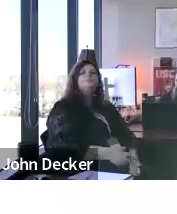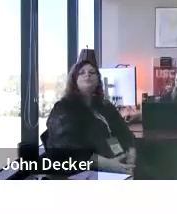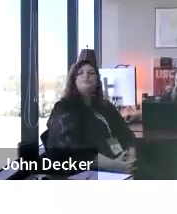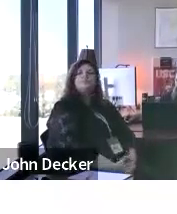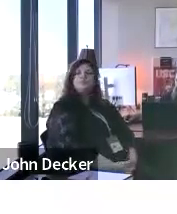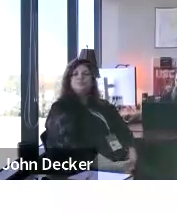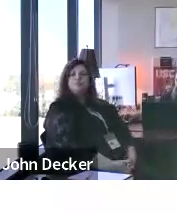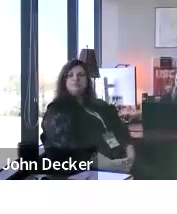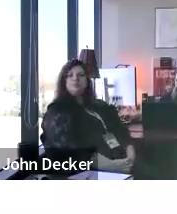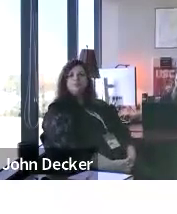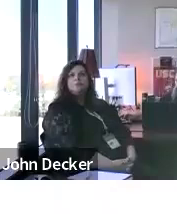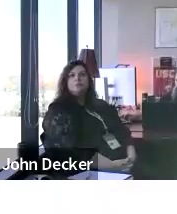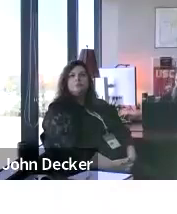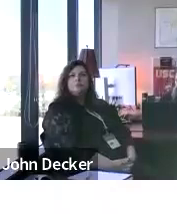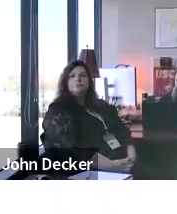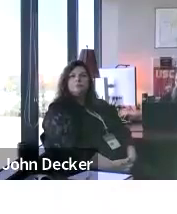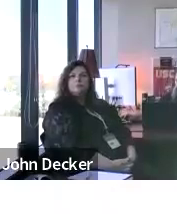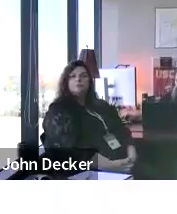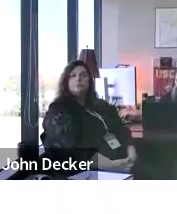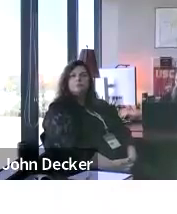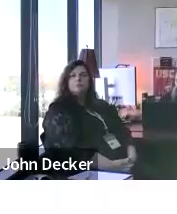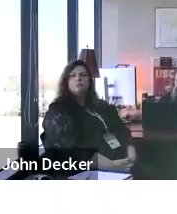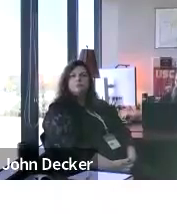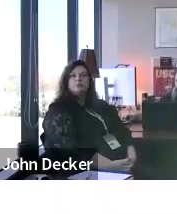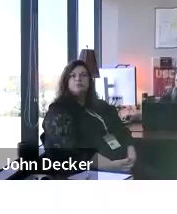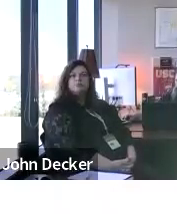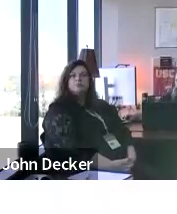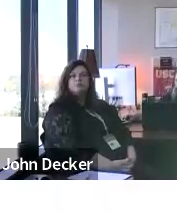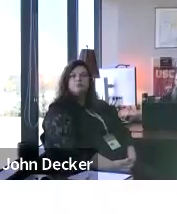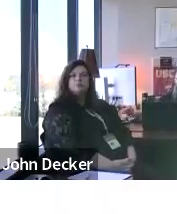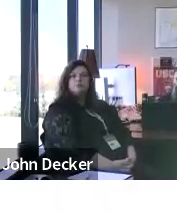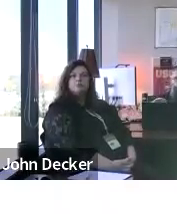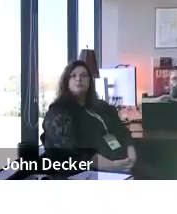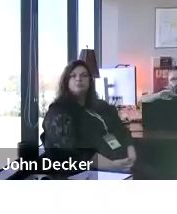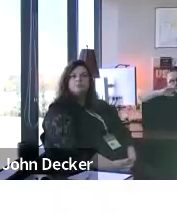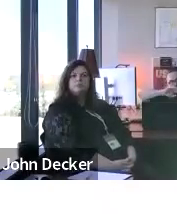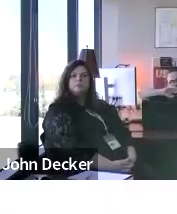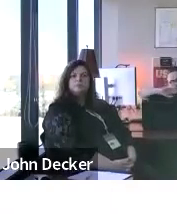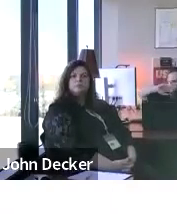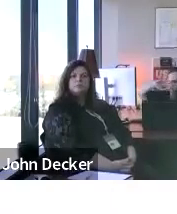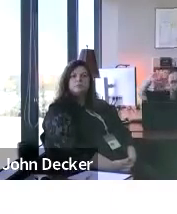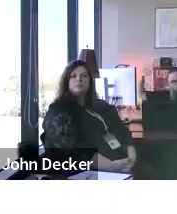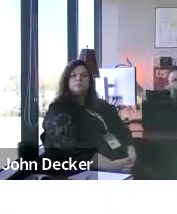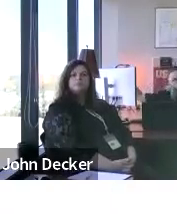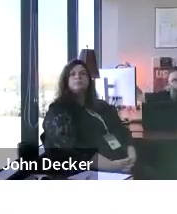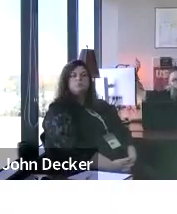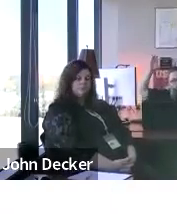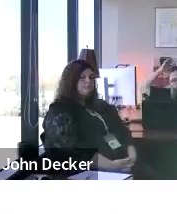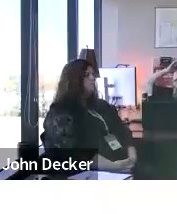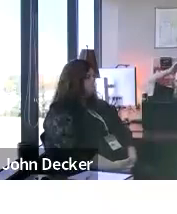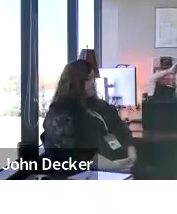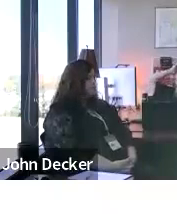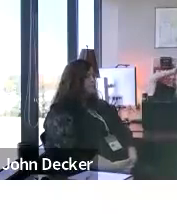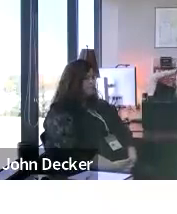webinar providing history and a brief overview of rate reform. And my understanding is that this is going to be a webinar that is open up to